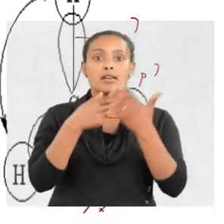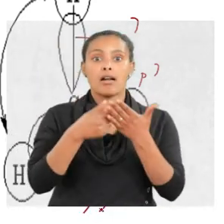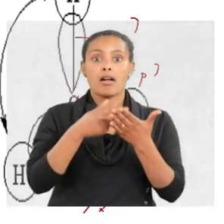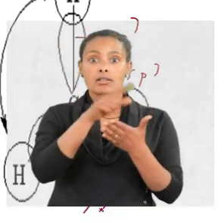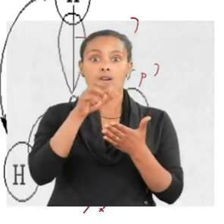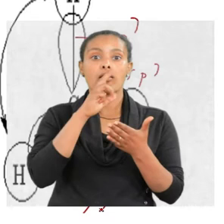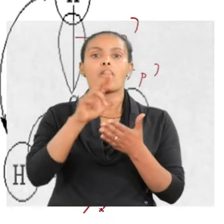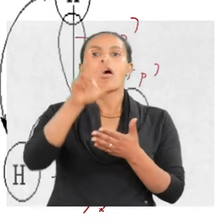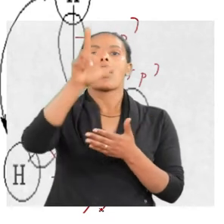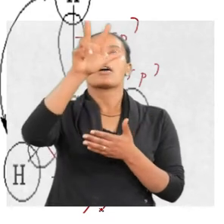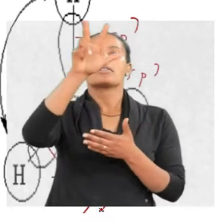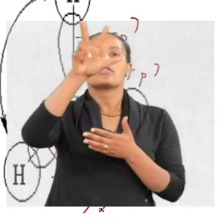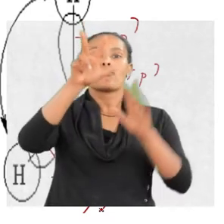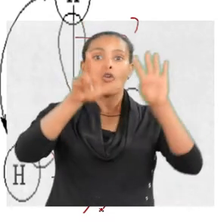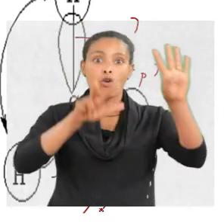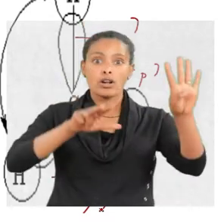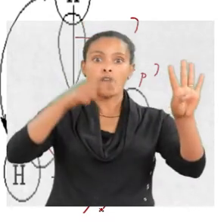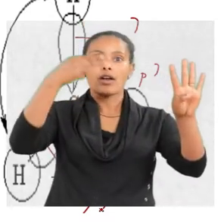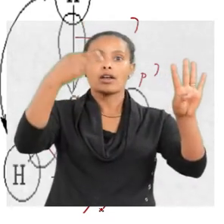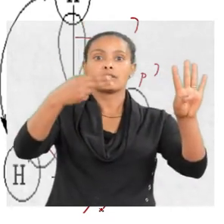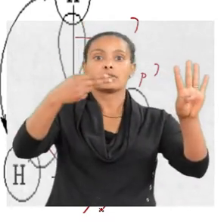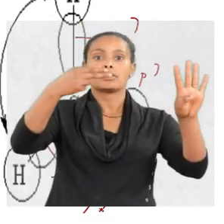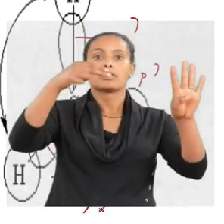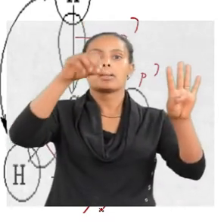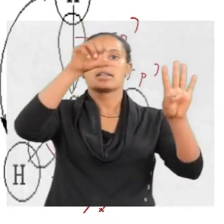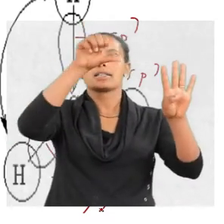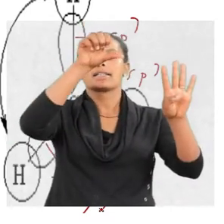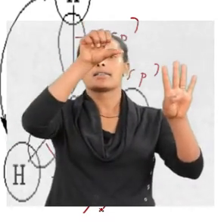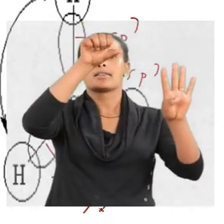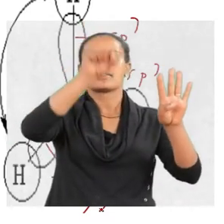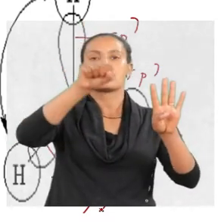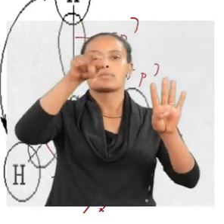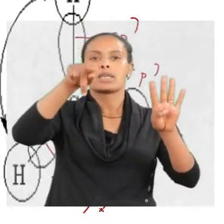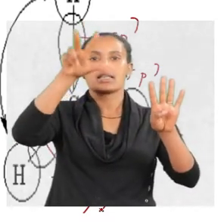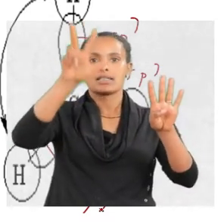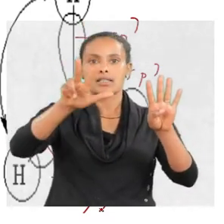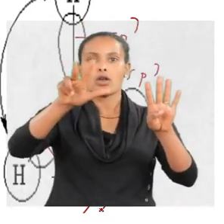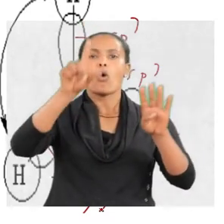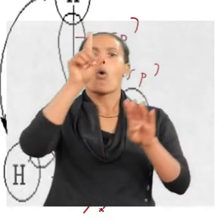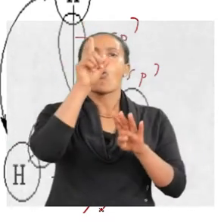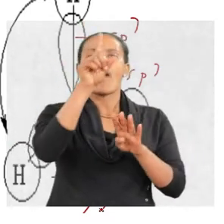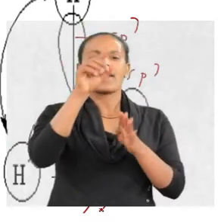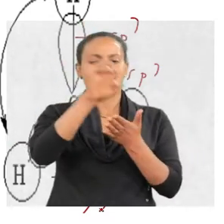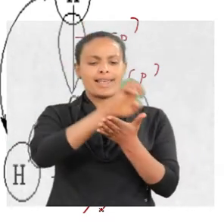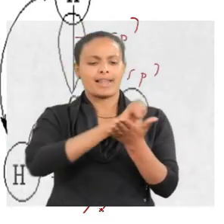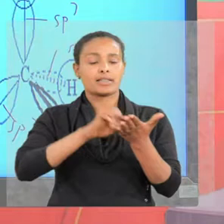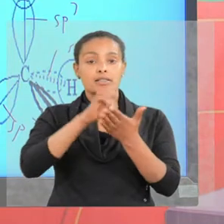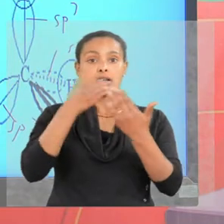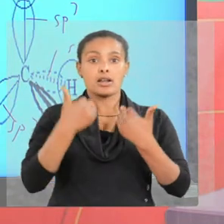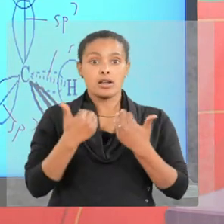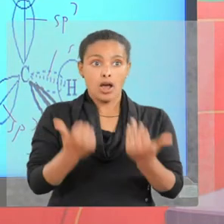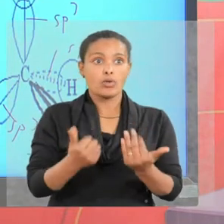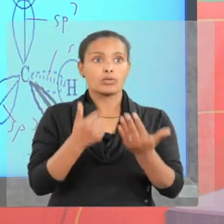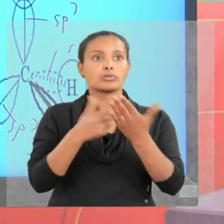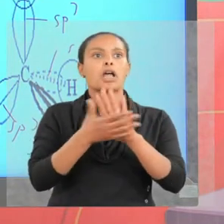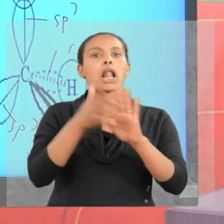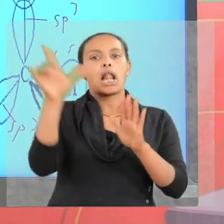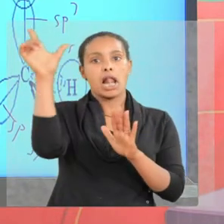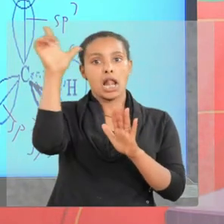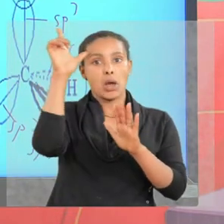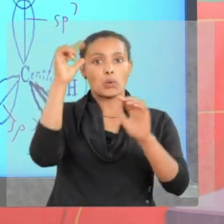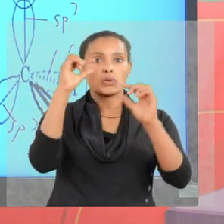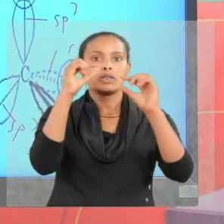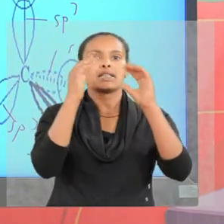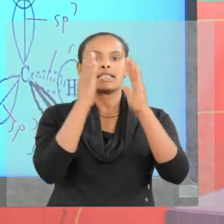4 sp3 hybrid orbitals. Each hybrid orbital has 1 electron. Now this is the Lewis structure